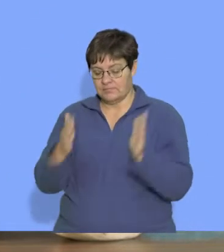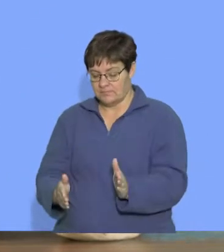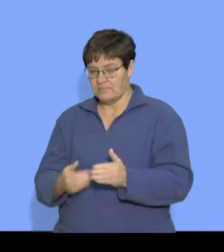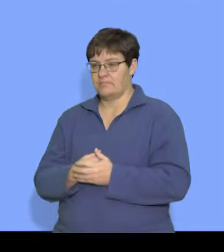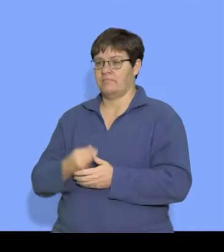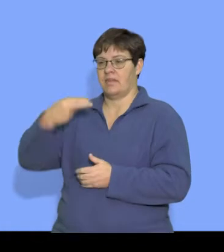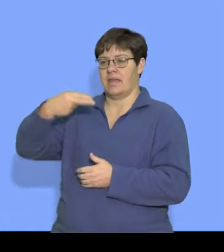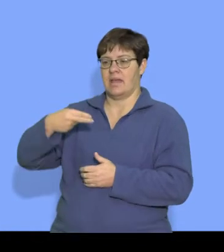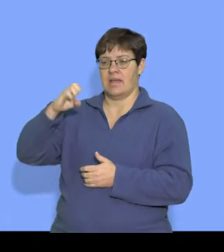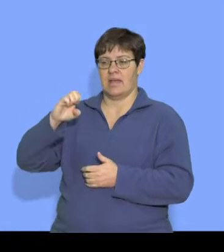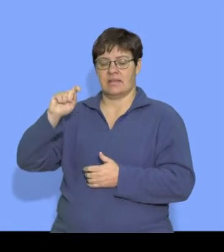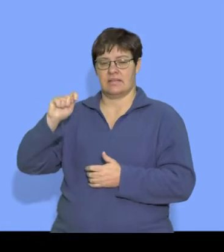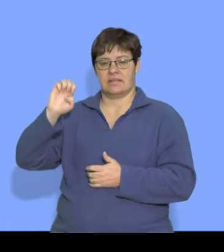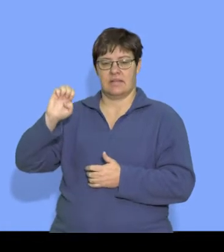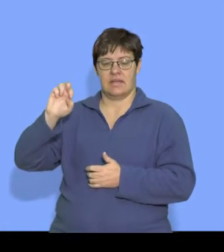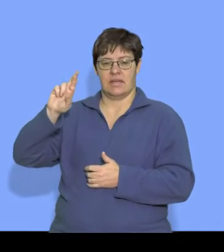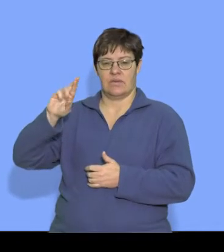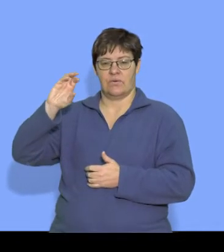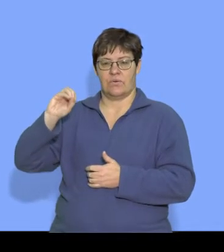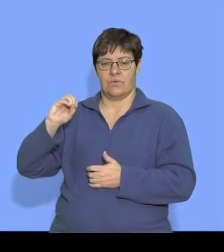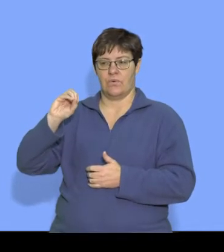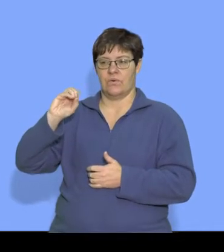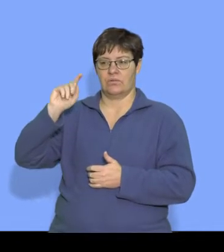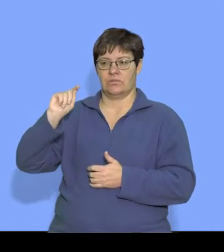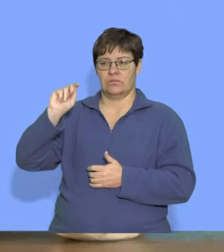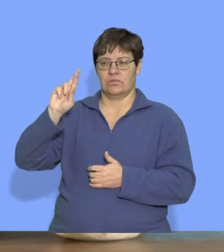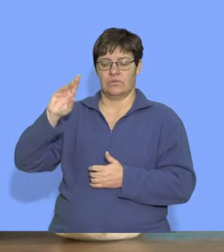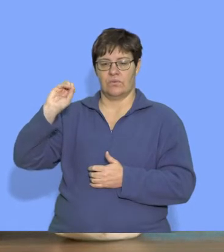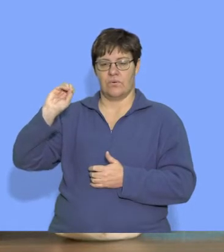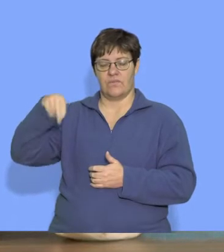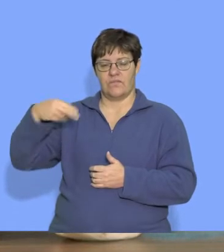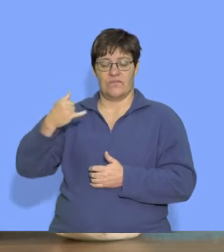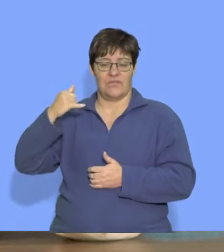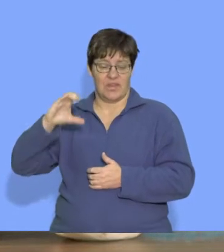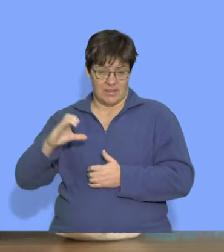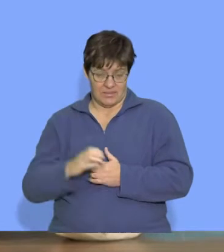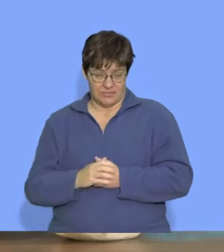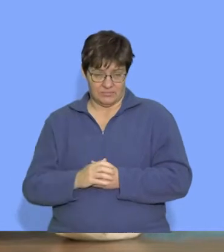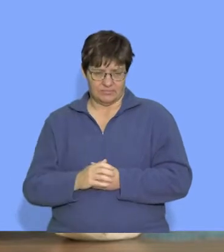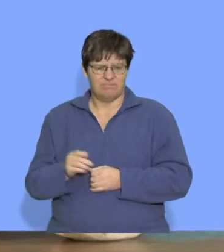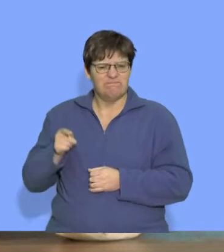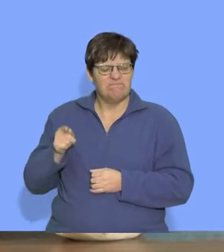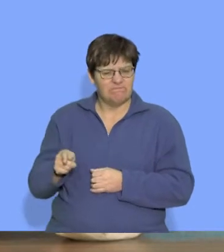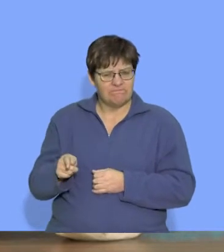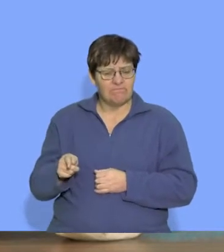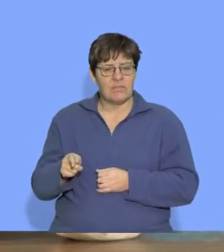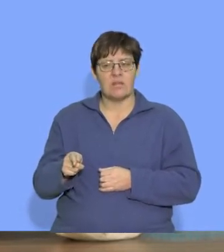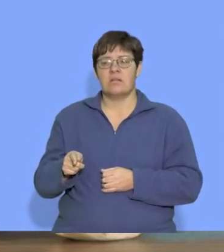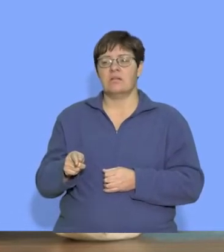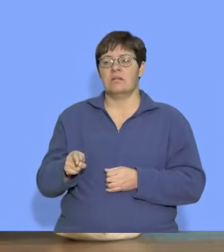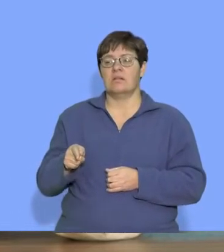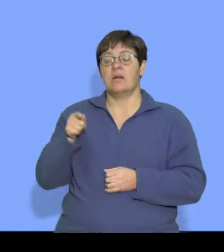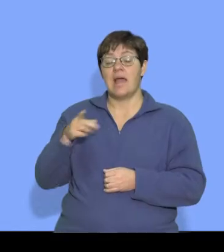your heterotrophic nutrition. Guys, the word heterotrophic comes from heterotrophs. Okay,